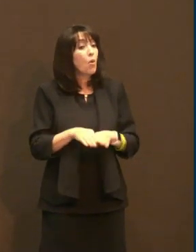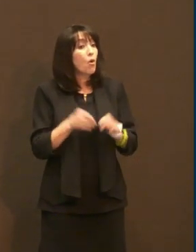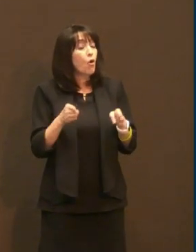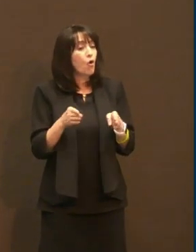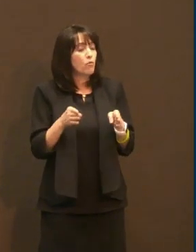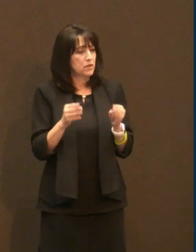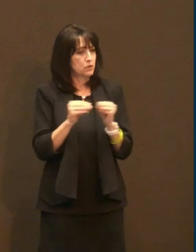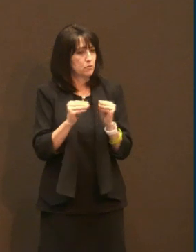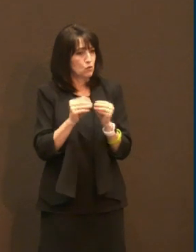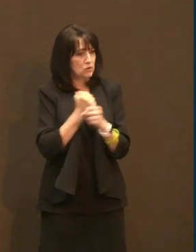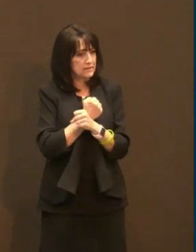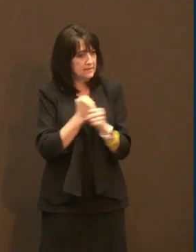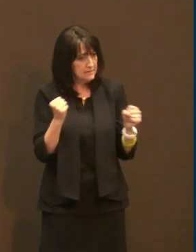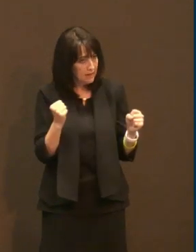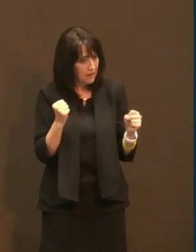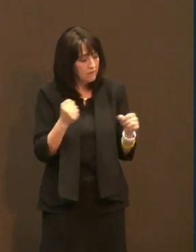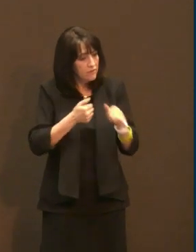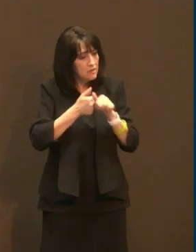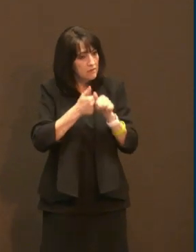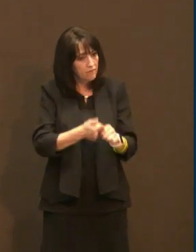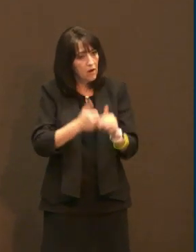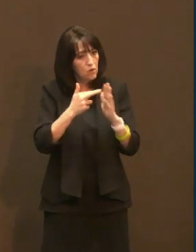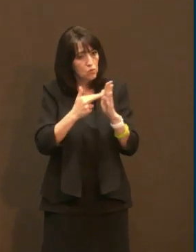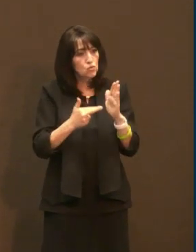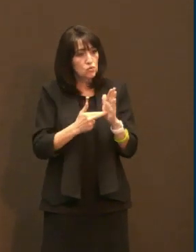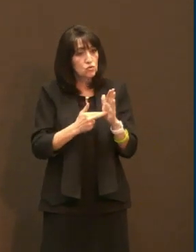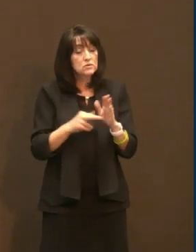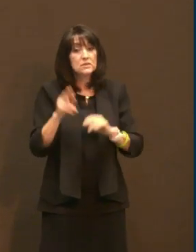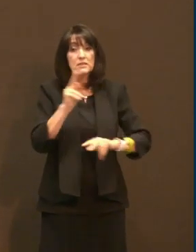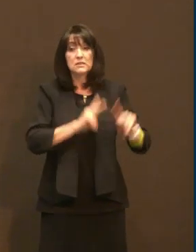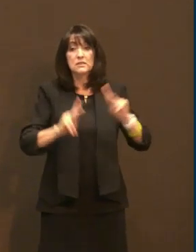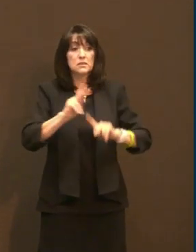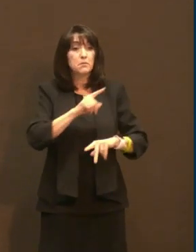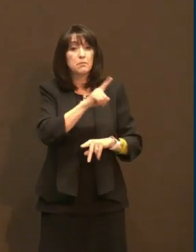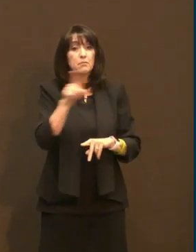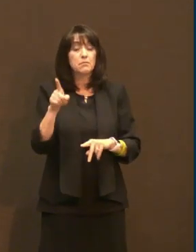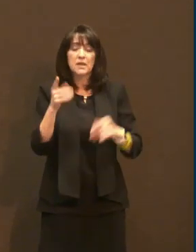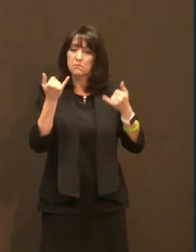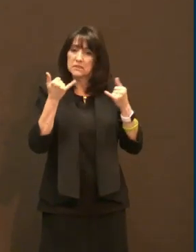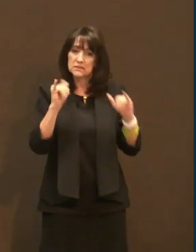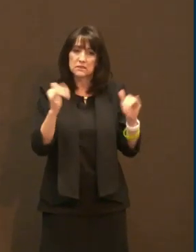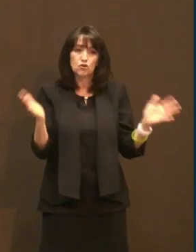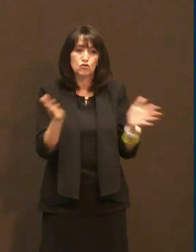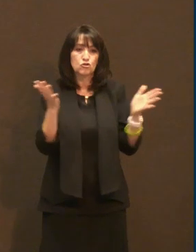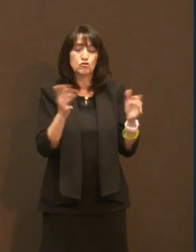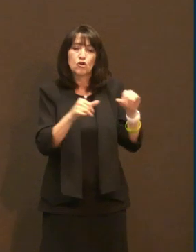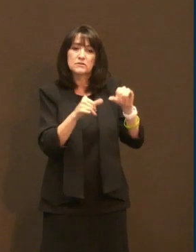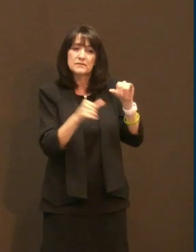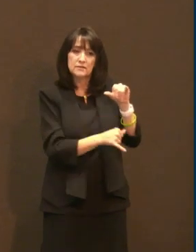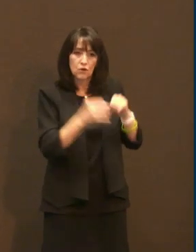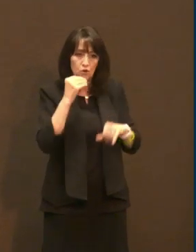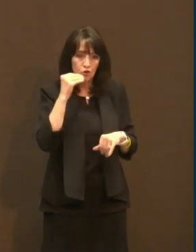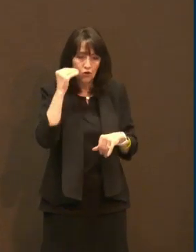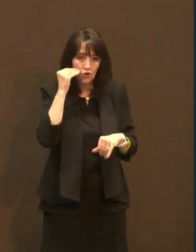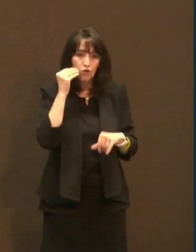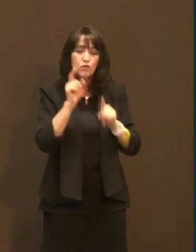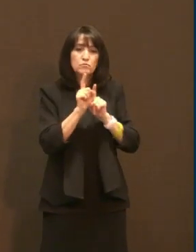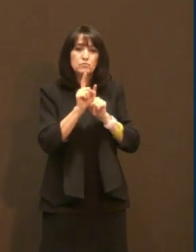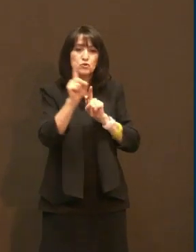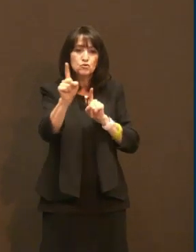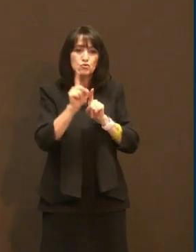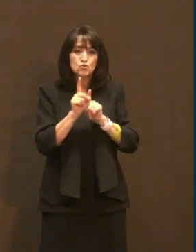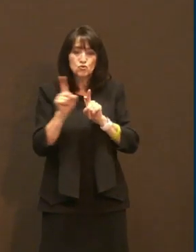We still need to stay at home and wear face coverings and observe social distancing.